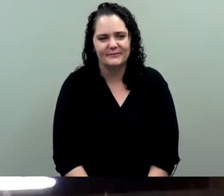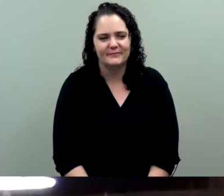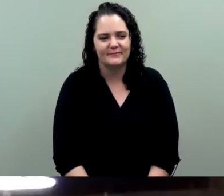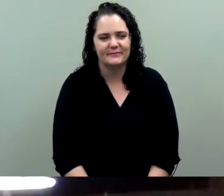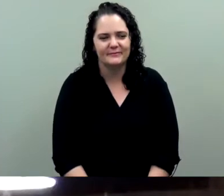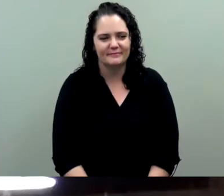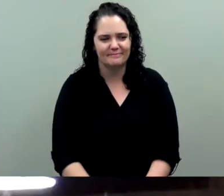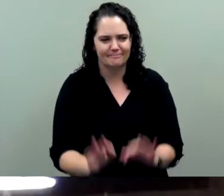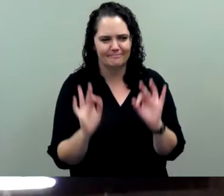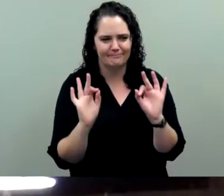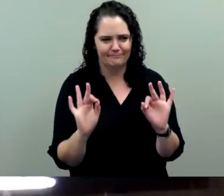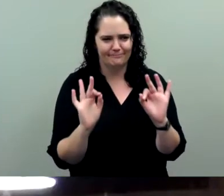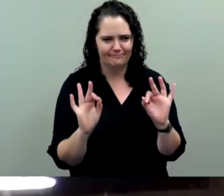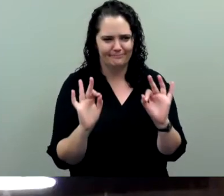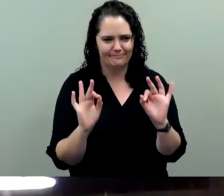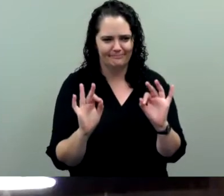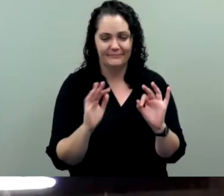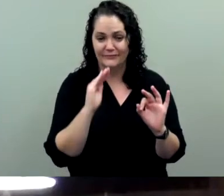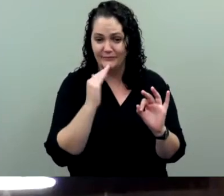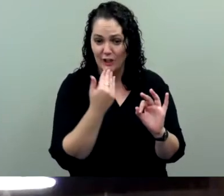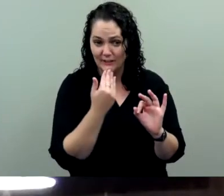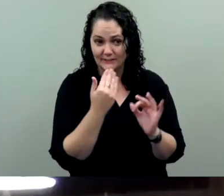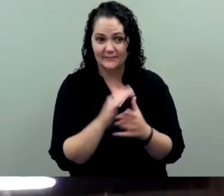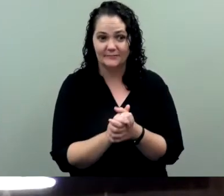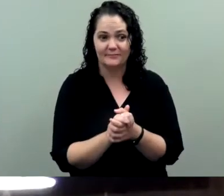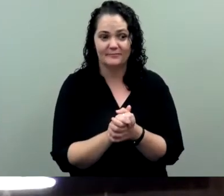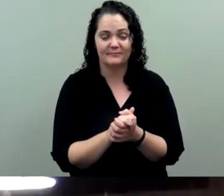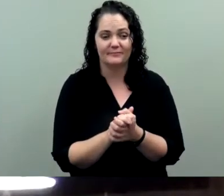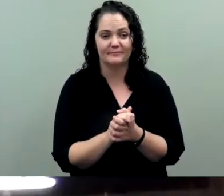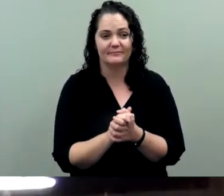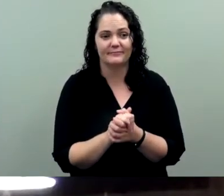Thanks, that's great. Tie it up there nice and tight.